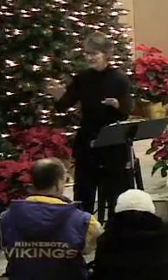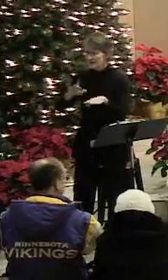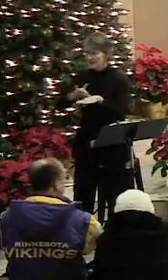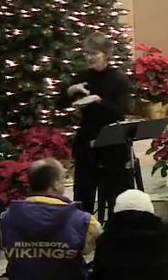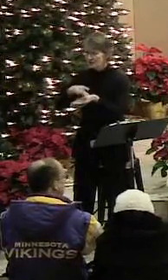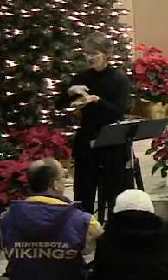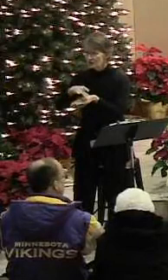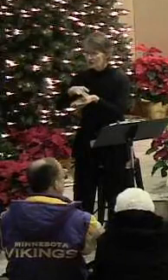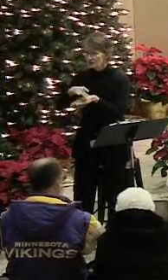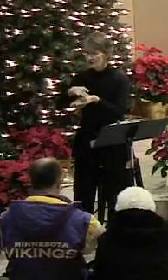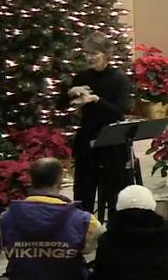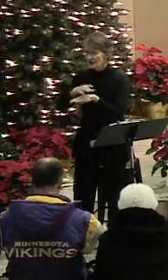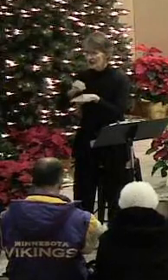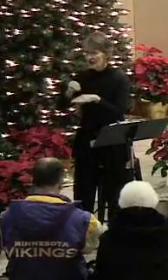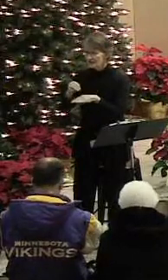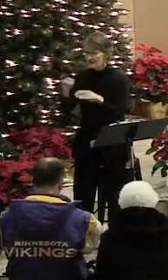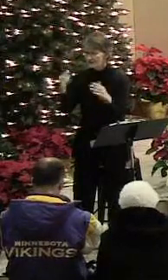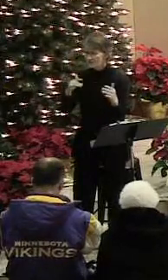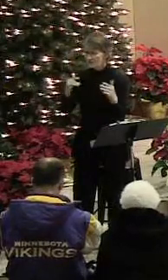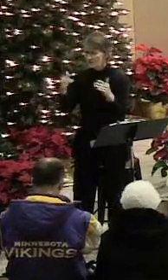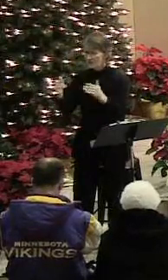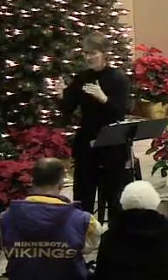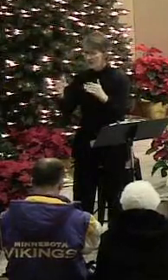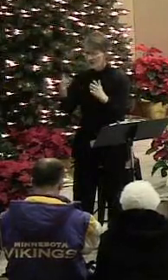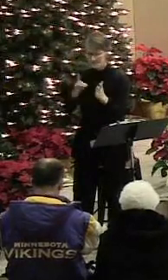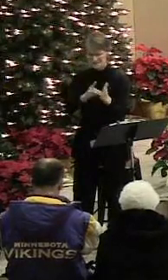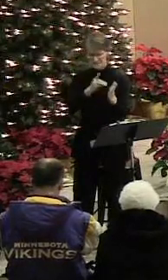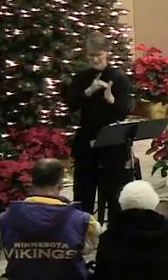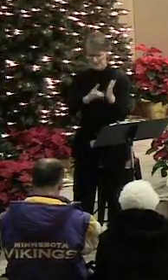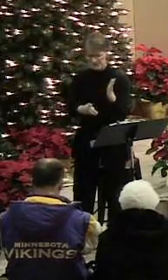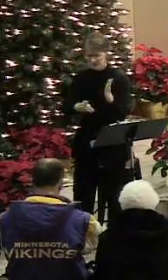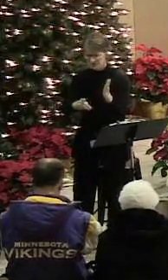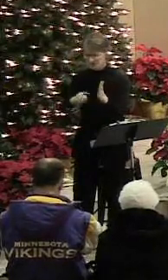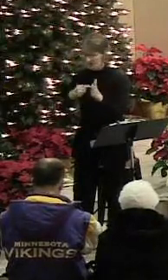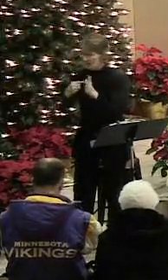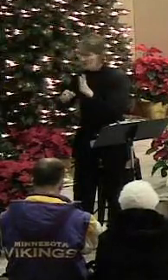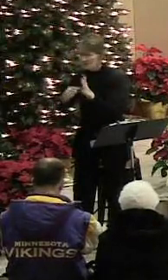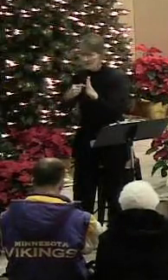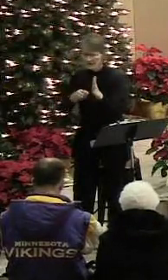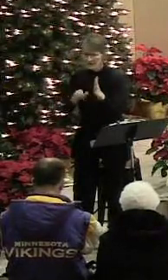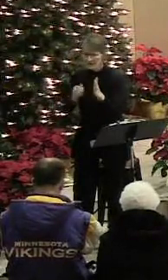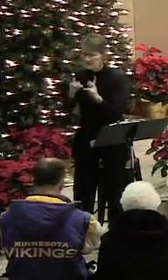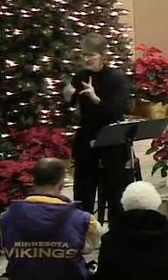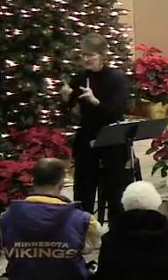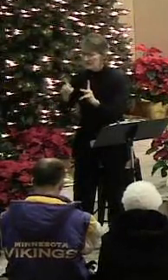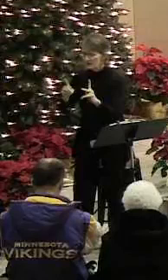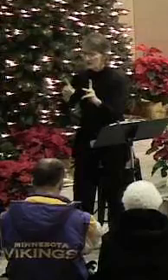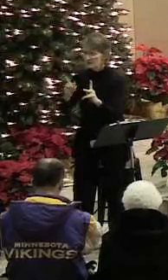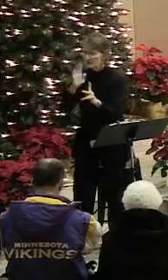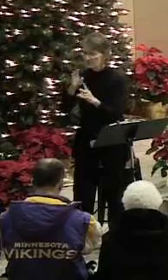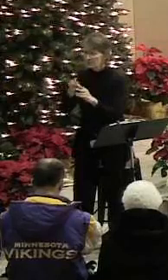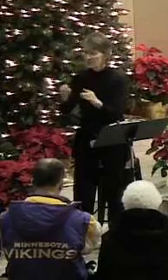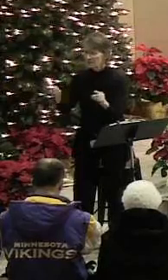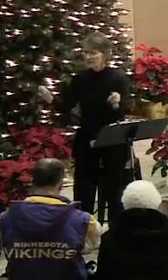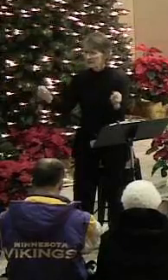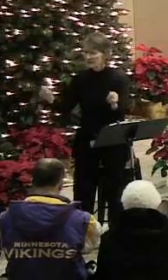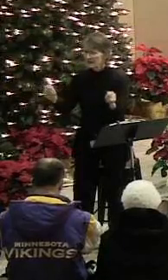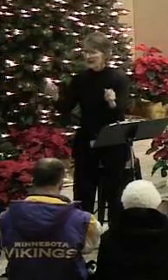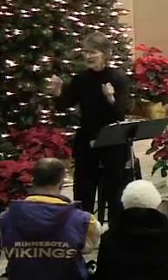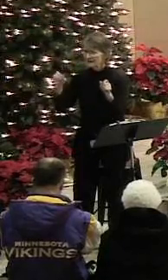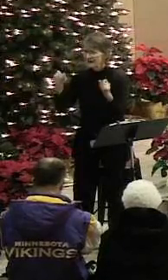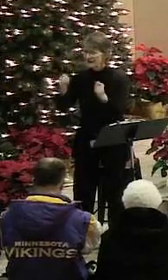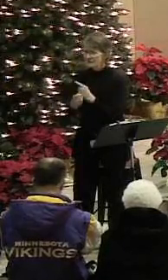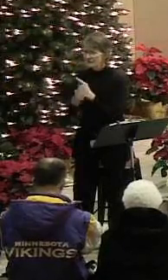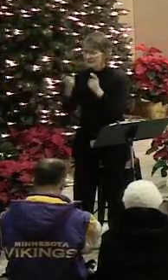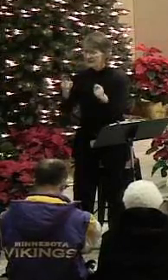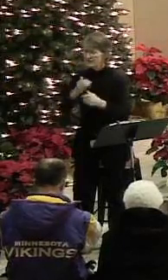that currently experience war, discrimination, and other types of violence may enjoy the peace of